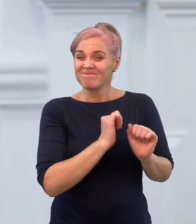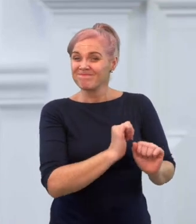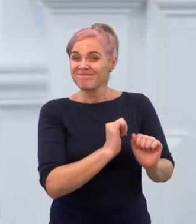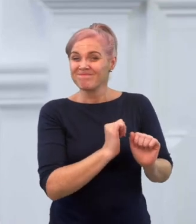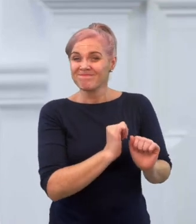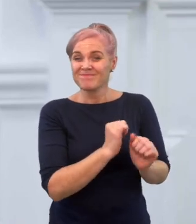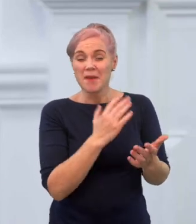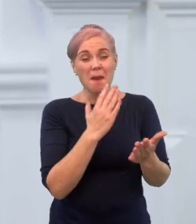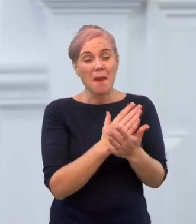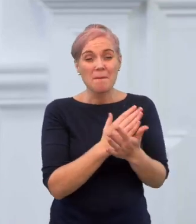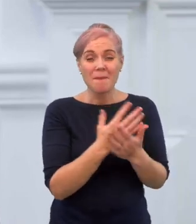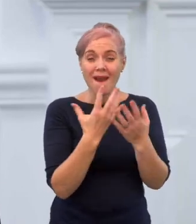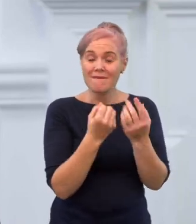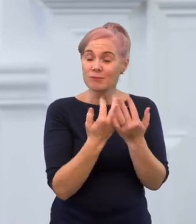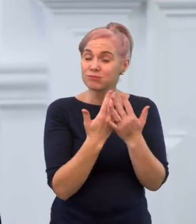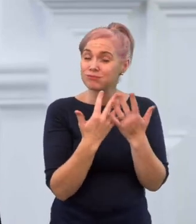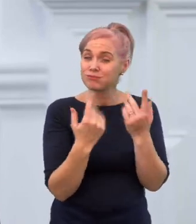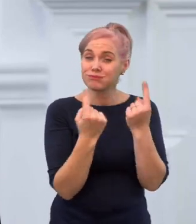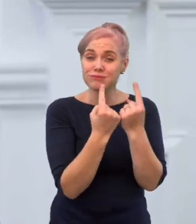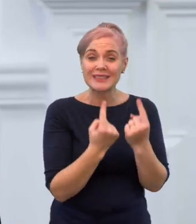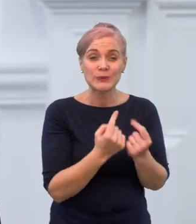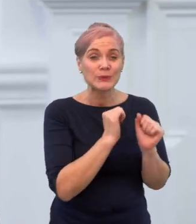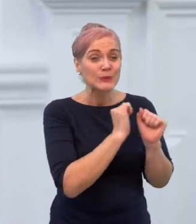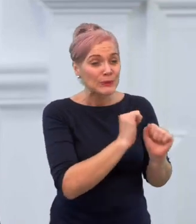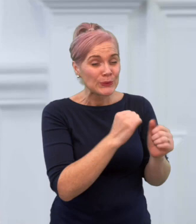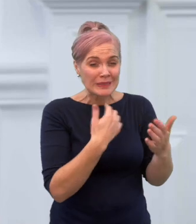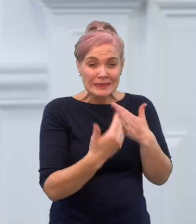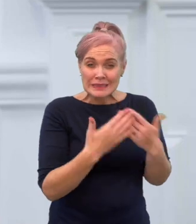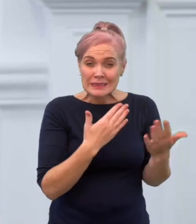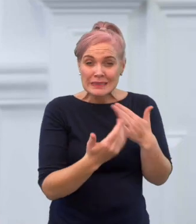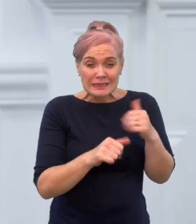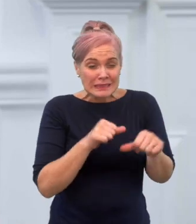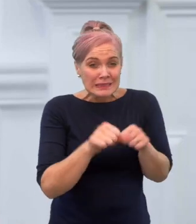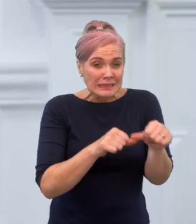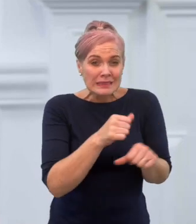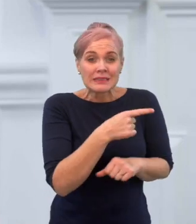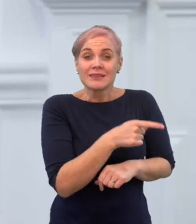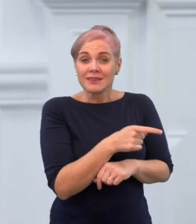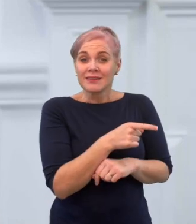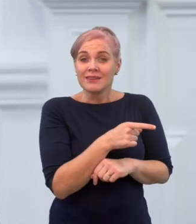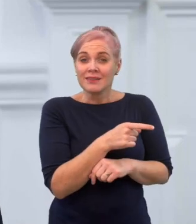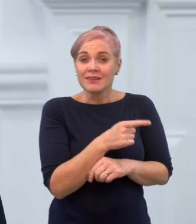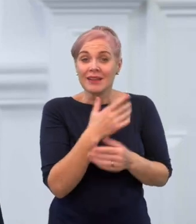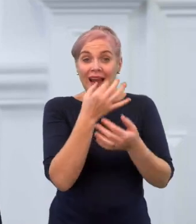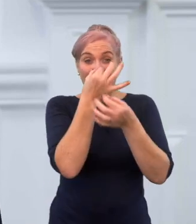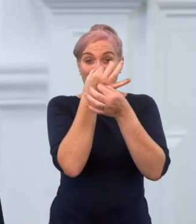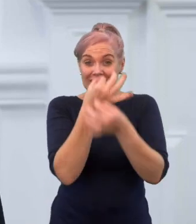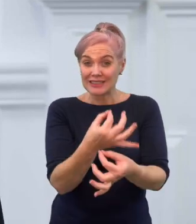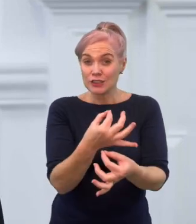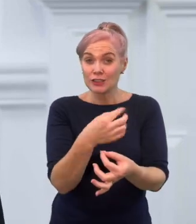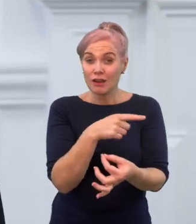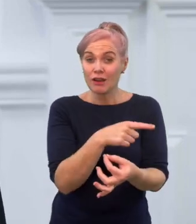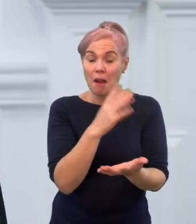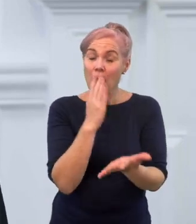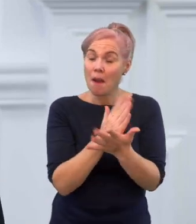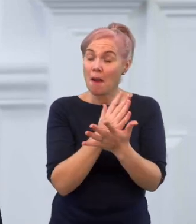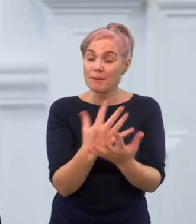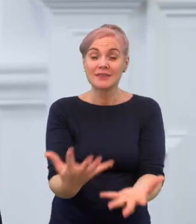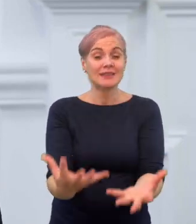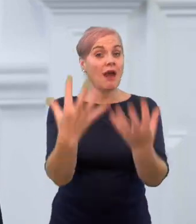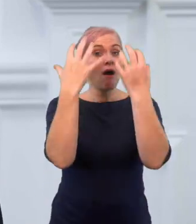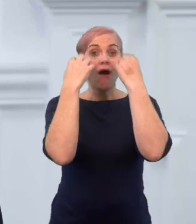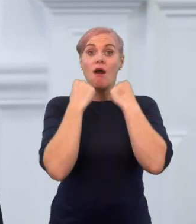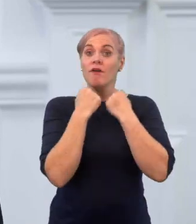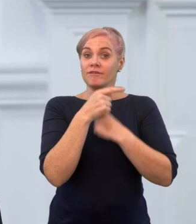that's his function really. But he has his own issues which he's dealing with, and an addiction which, you